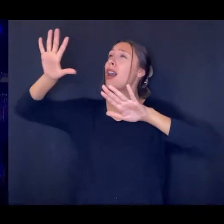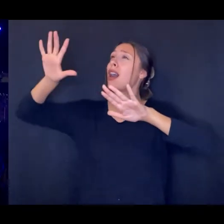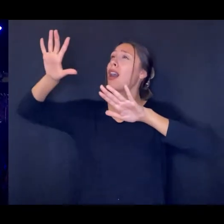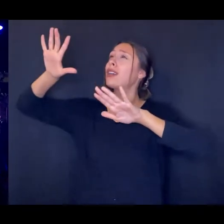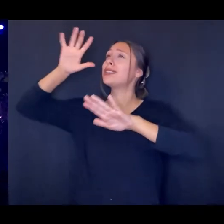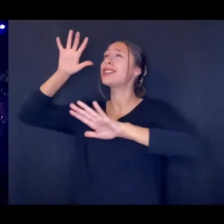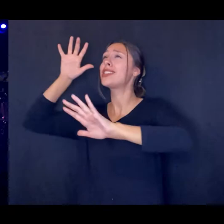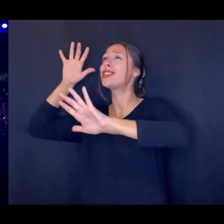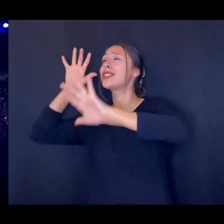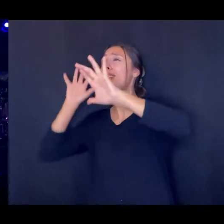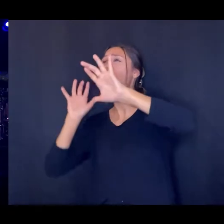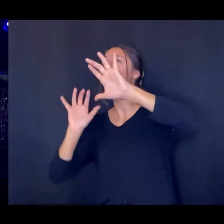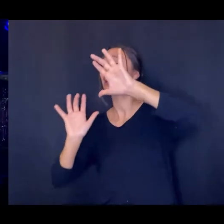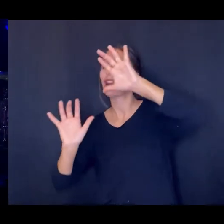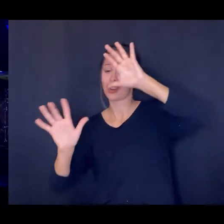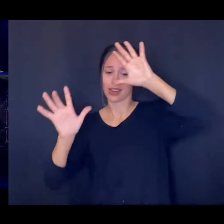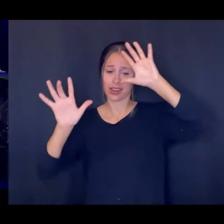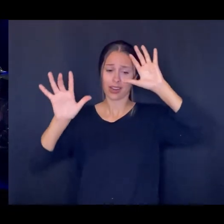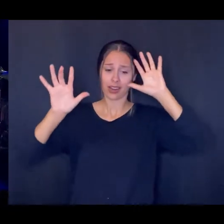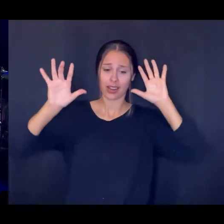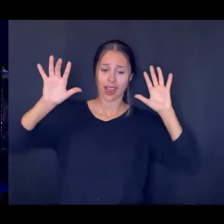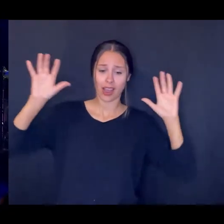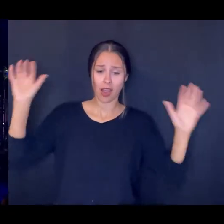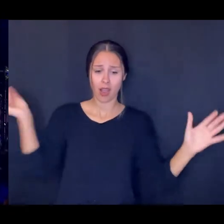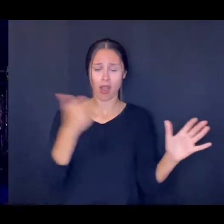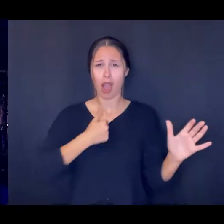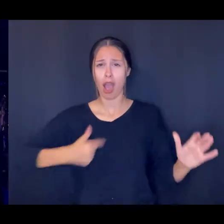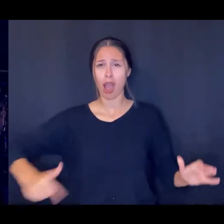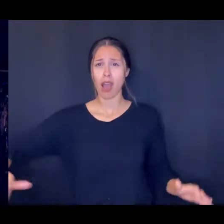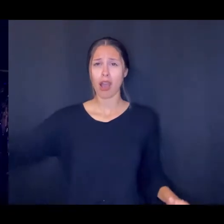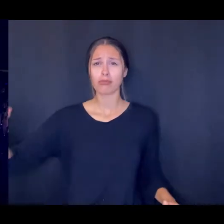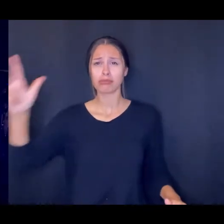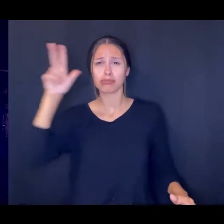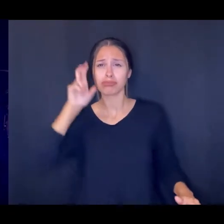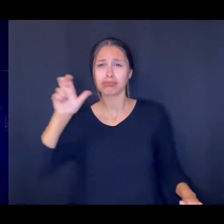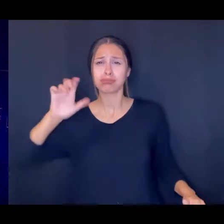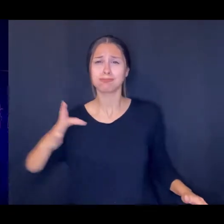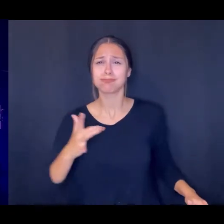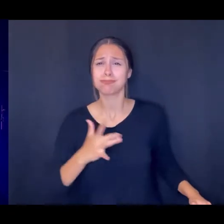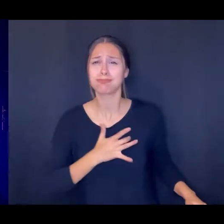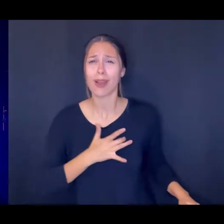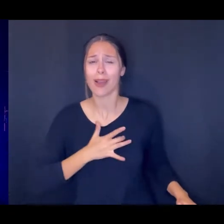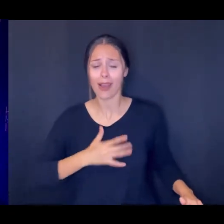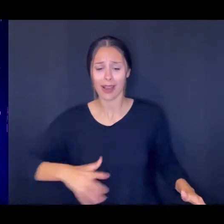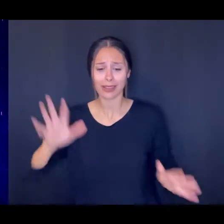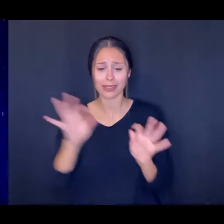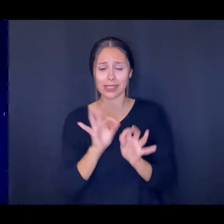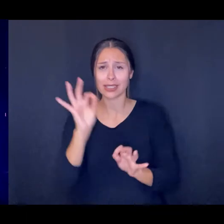Great light to shine. Oh.